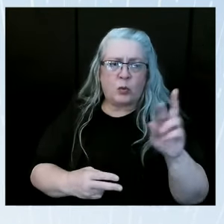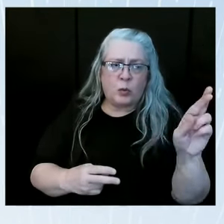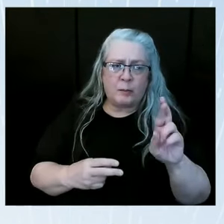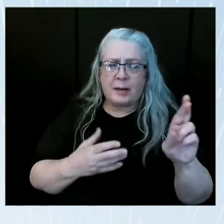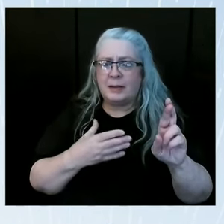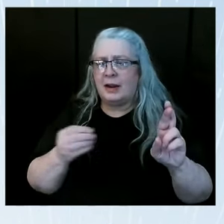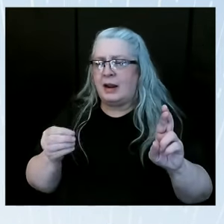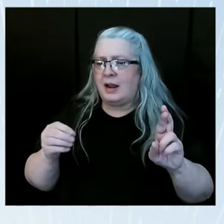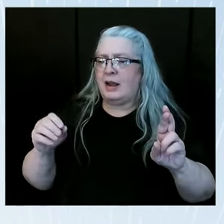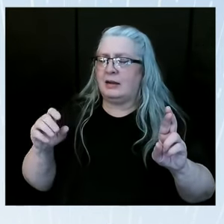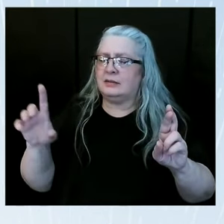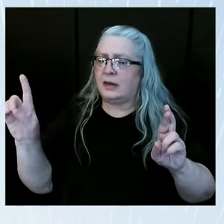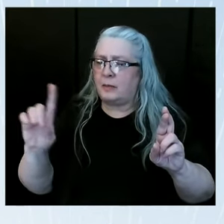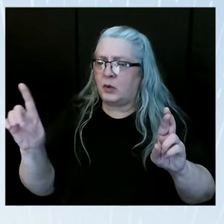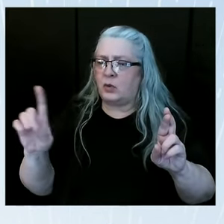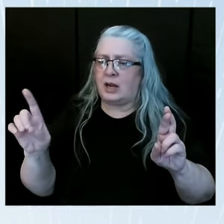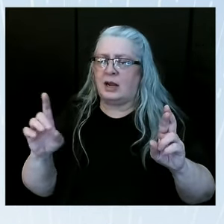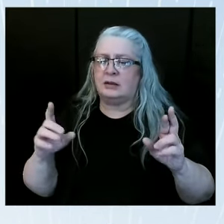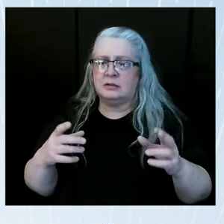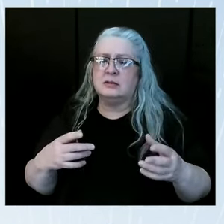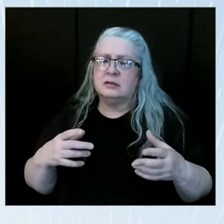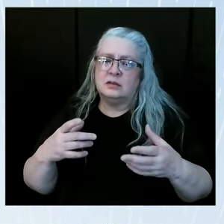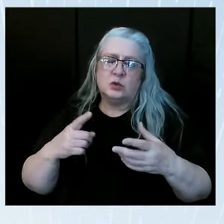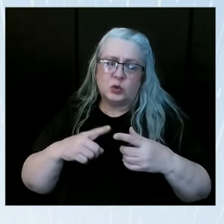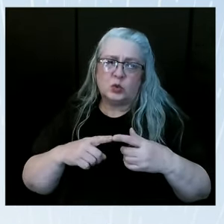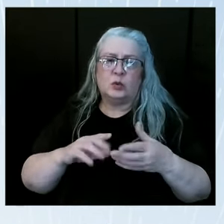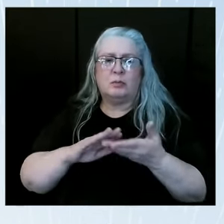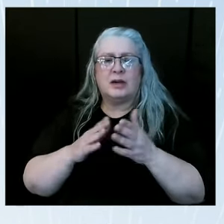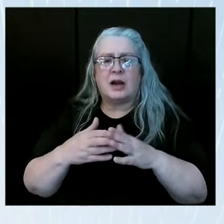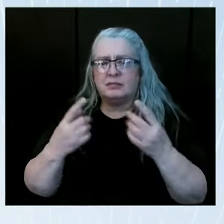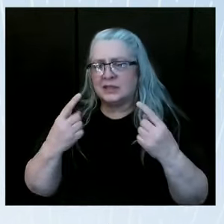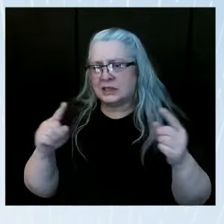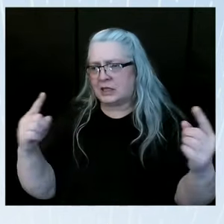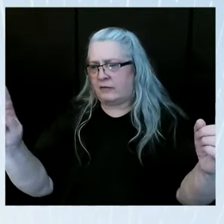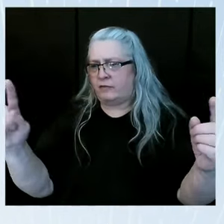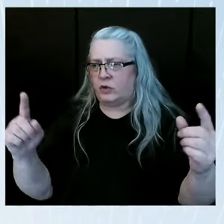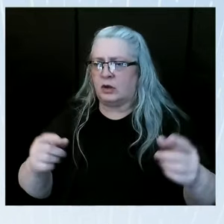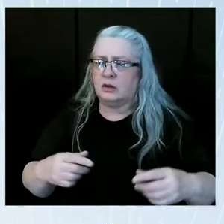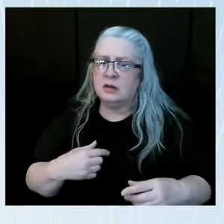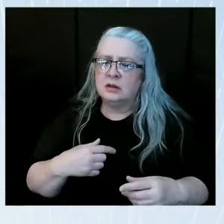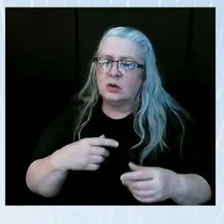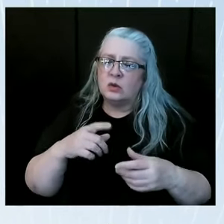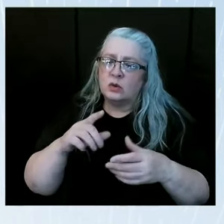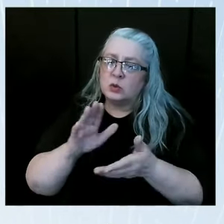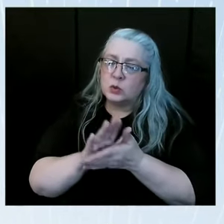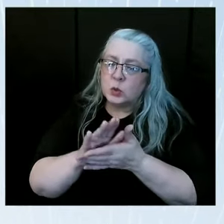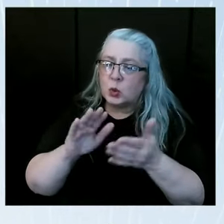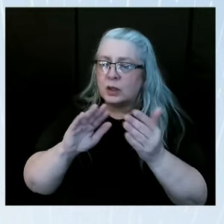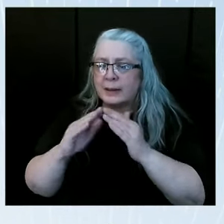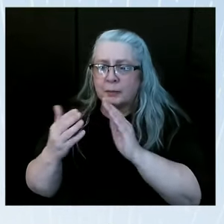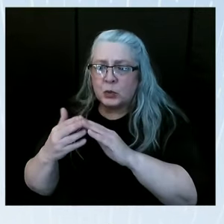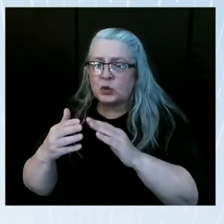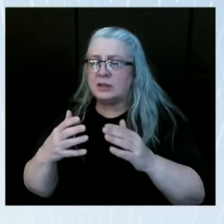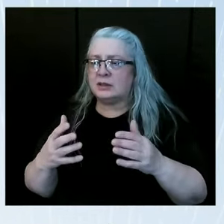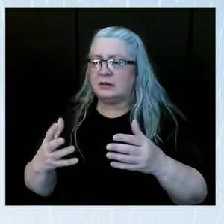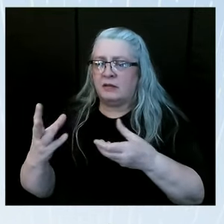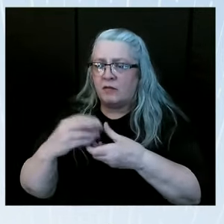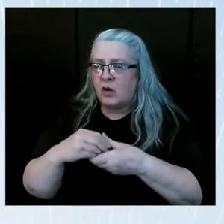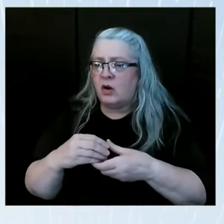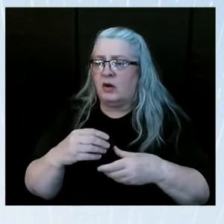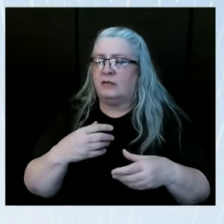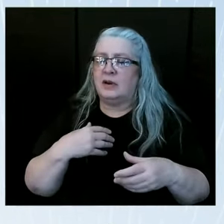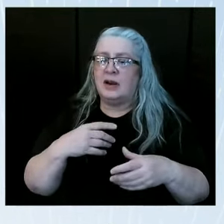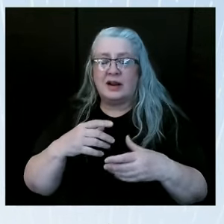why we saw young people being taken into trafficking is because something else that was lacking in their lives. They were